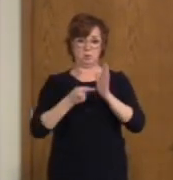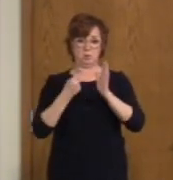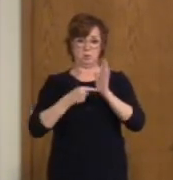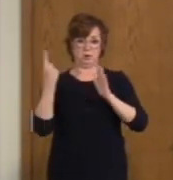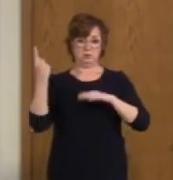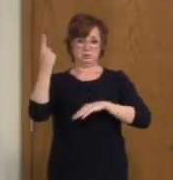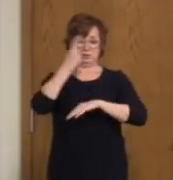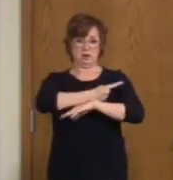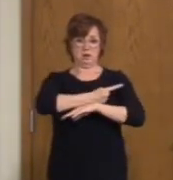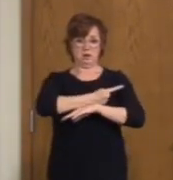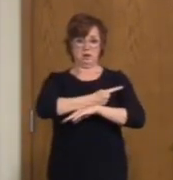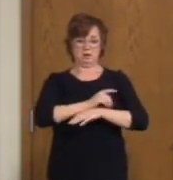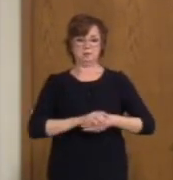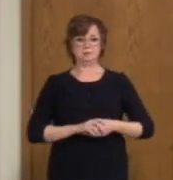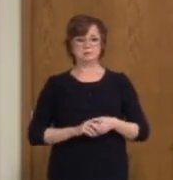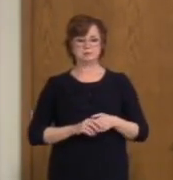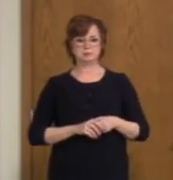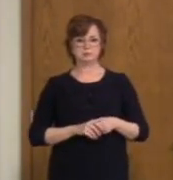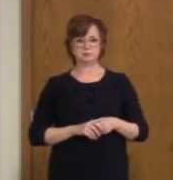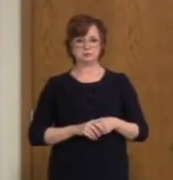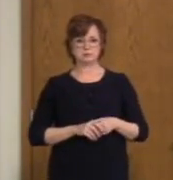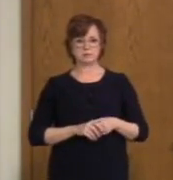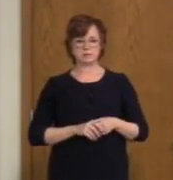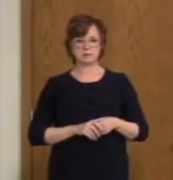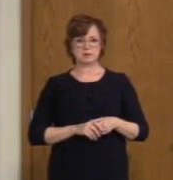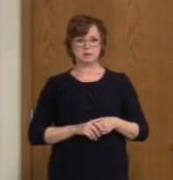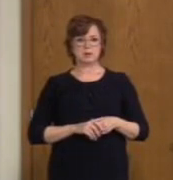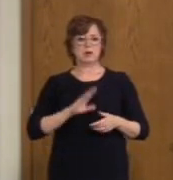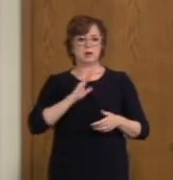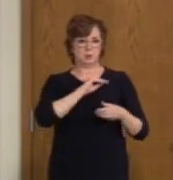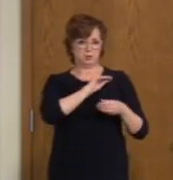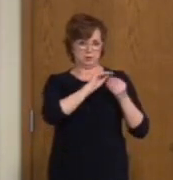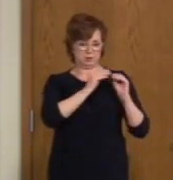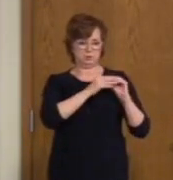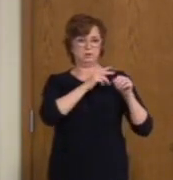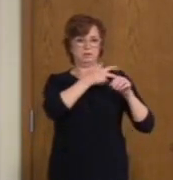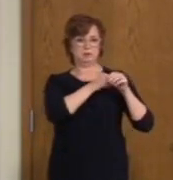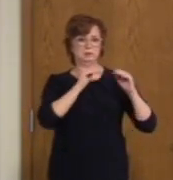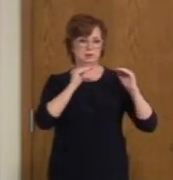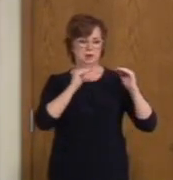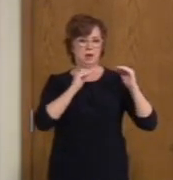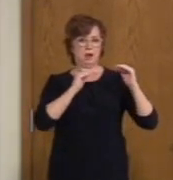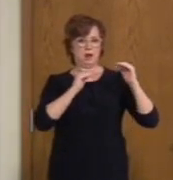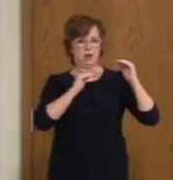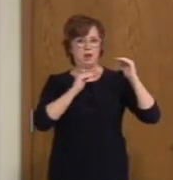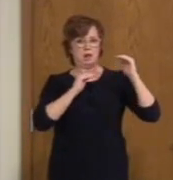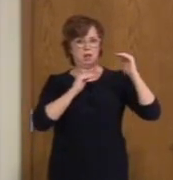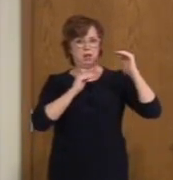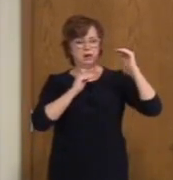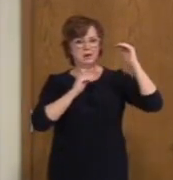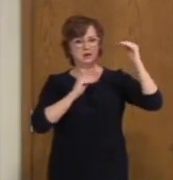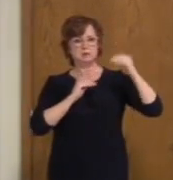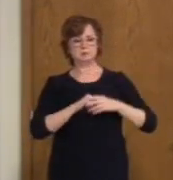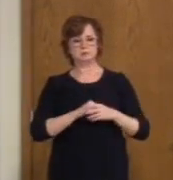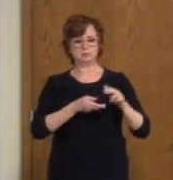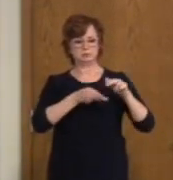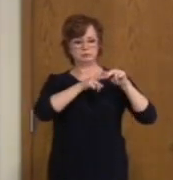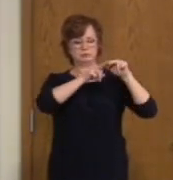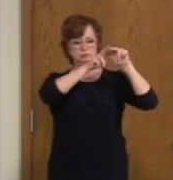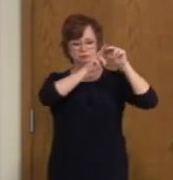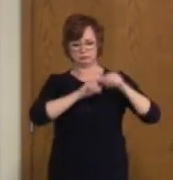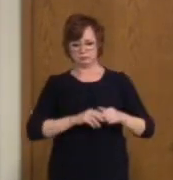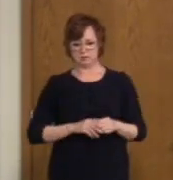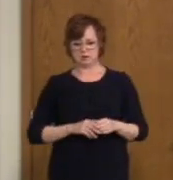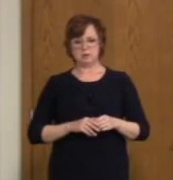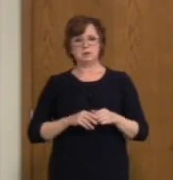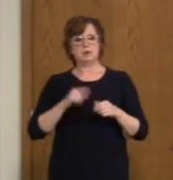province today, more than there was ultimately yesterday. We're going to receive over the next 2 weeks about 180,000